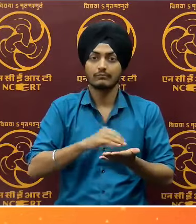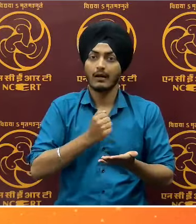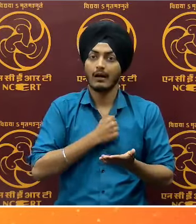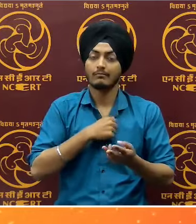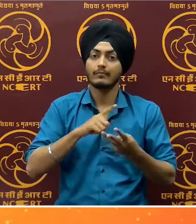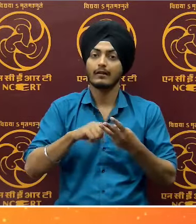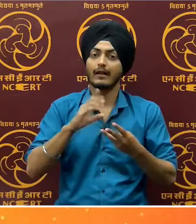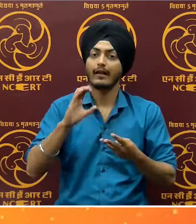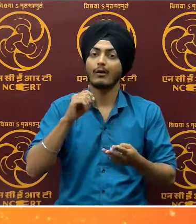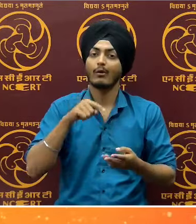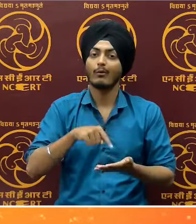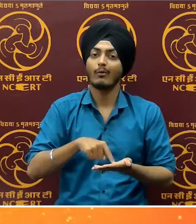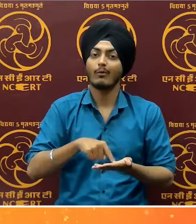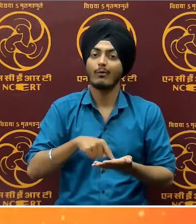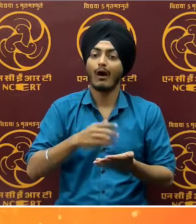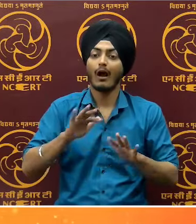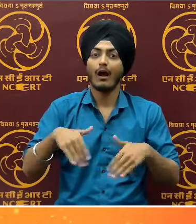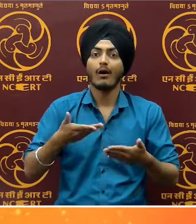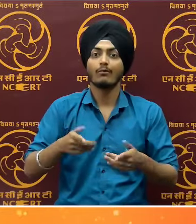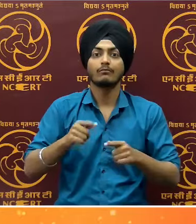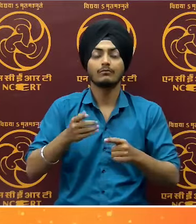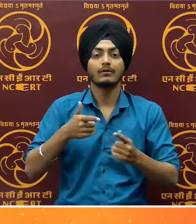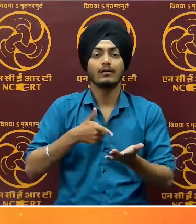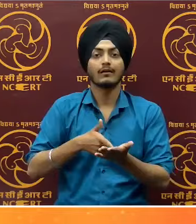how the economy of a village